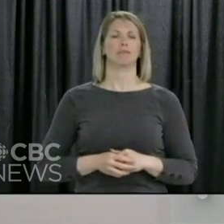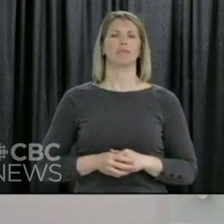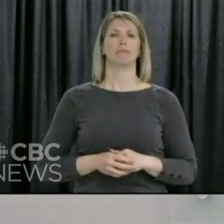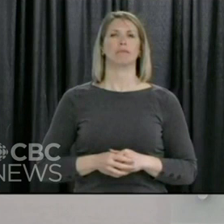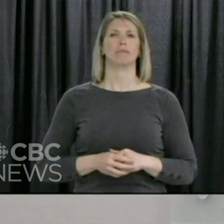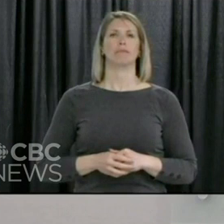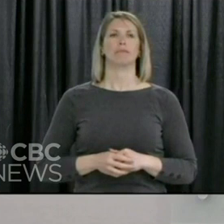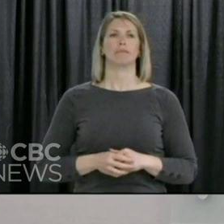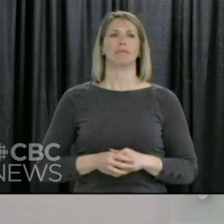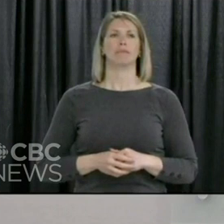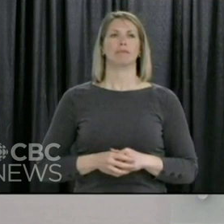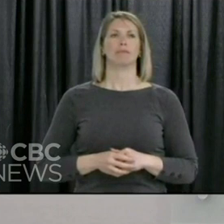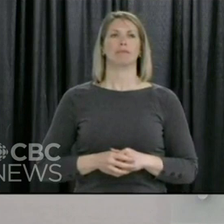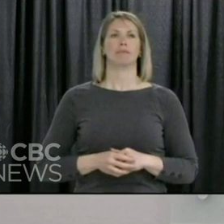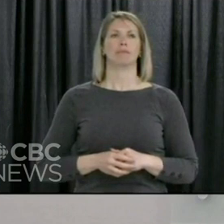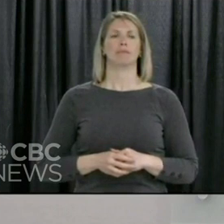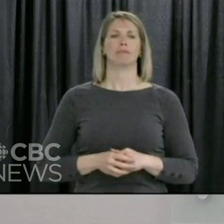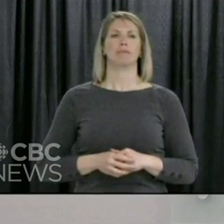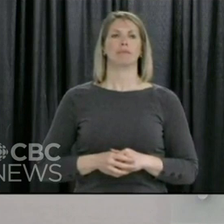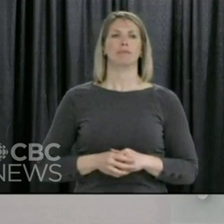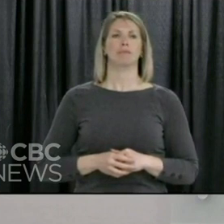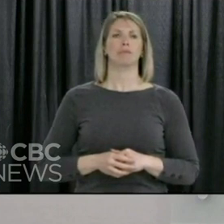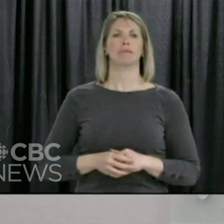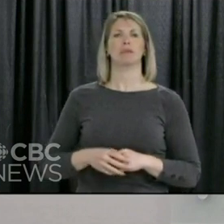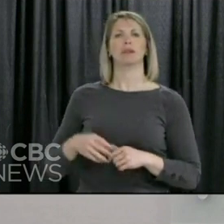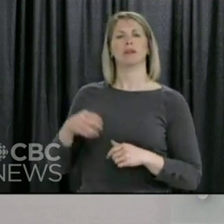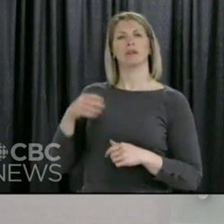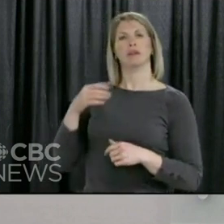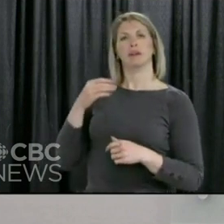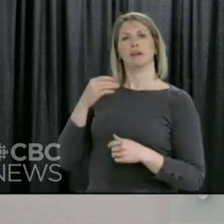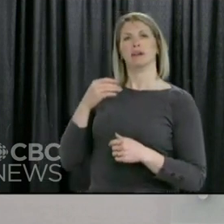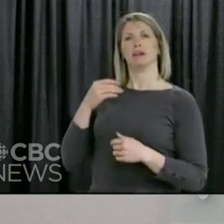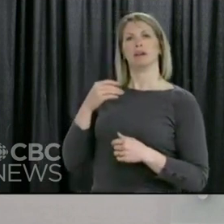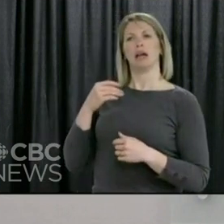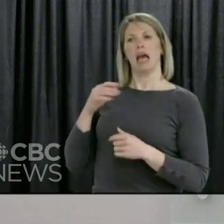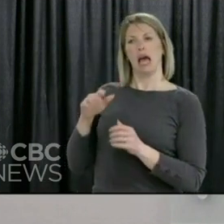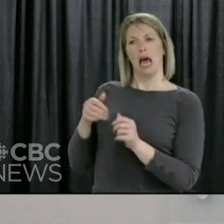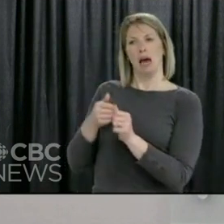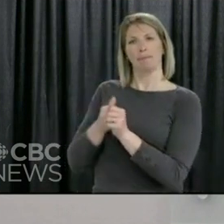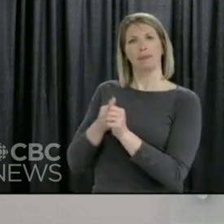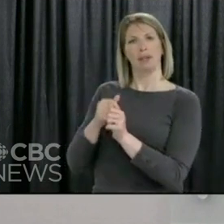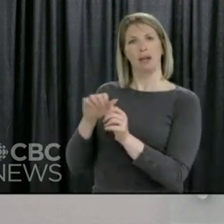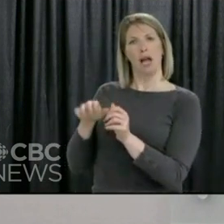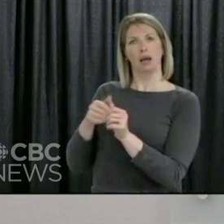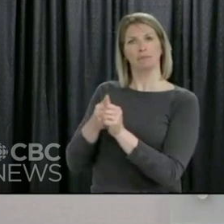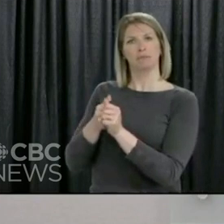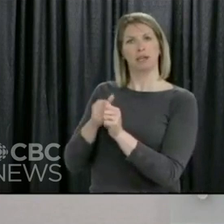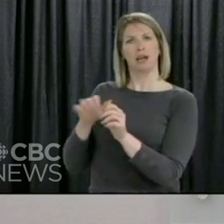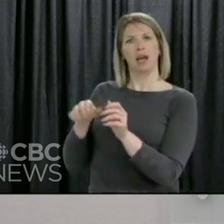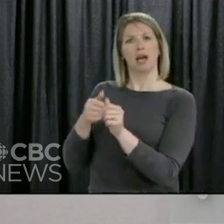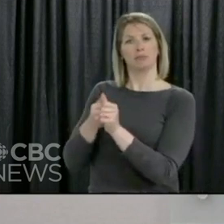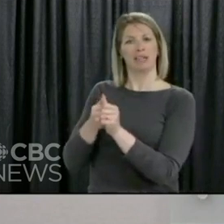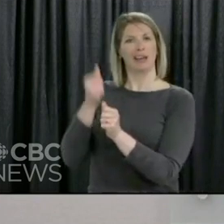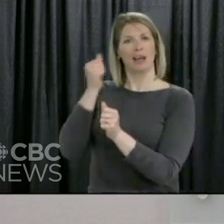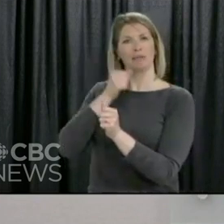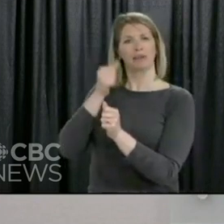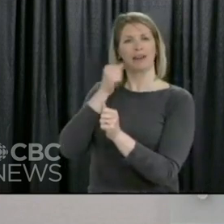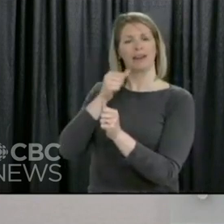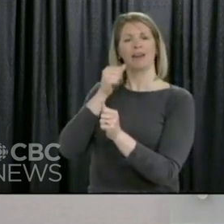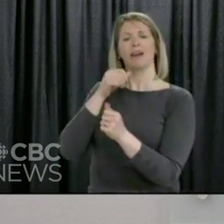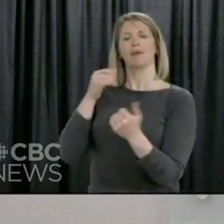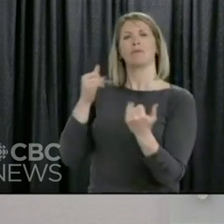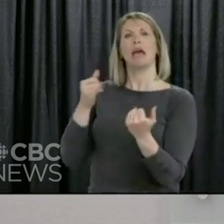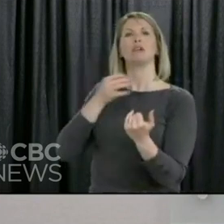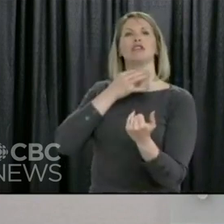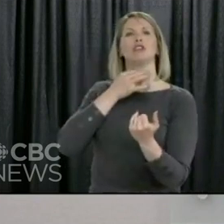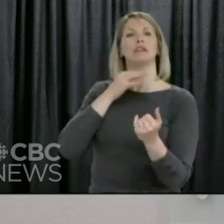Speaking of updates, I'm curious to know whether any further consideration has been given to tennis, Newfoundland, and Labrador regarding the fact that we're